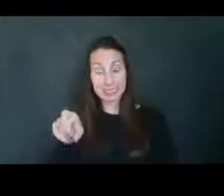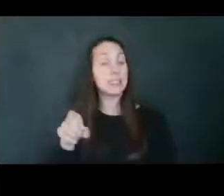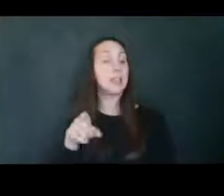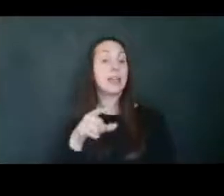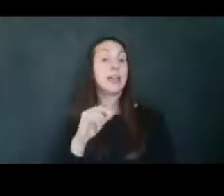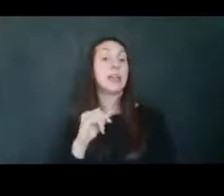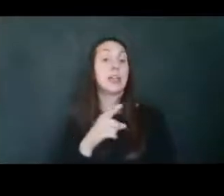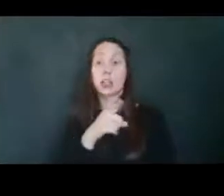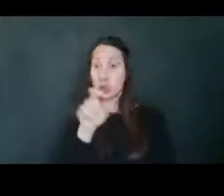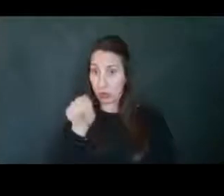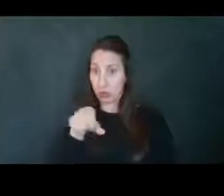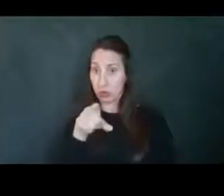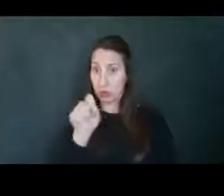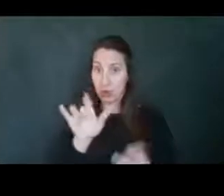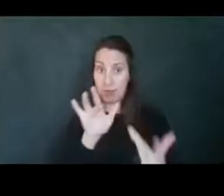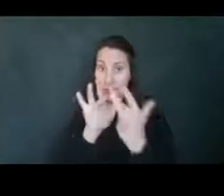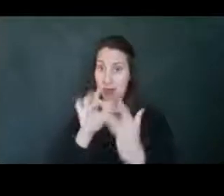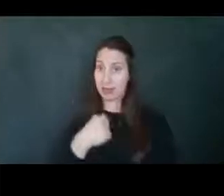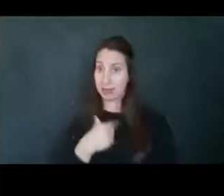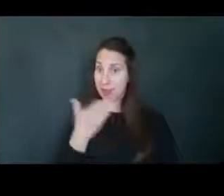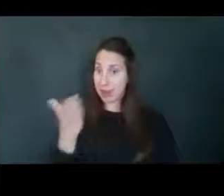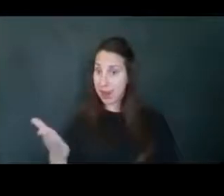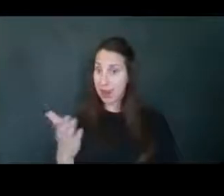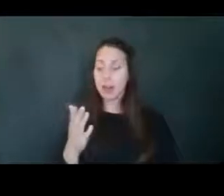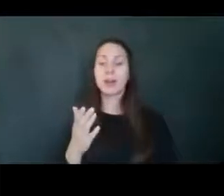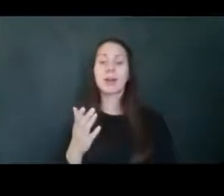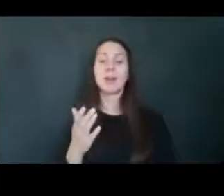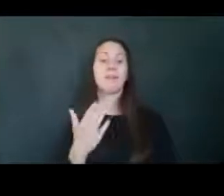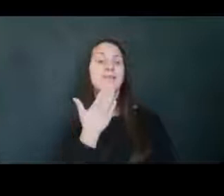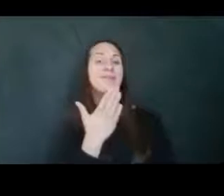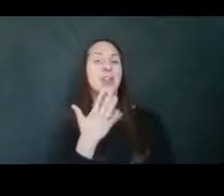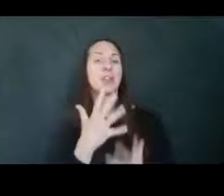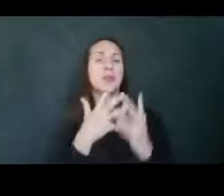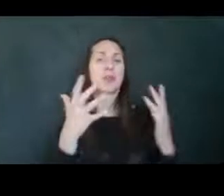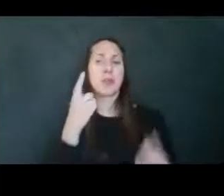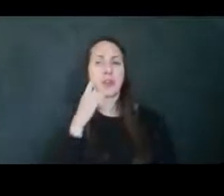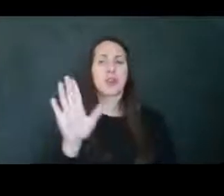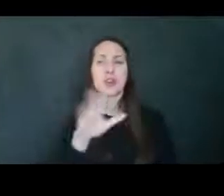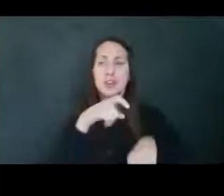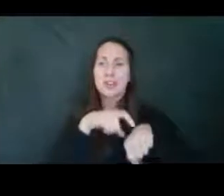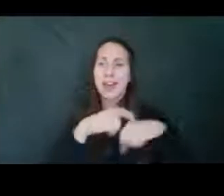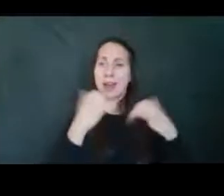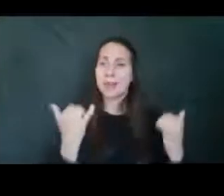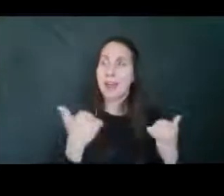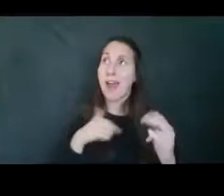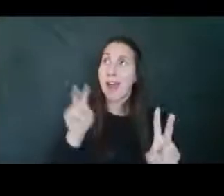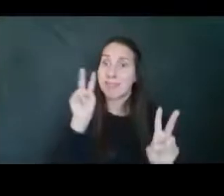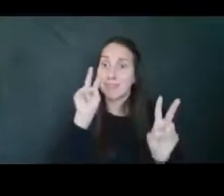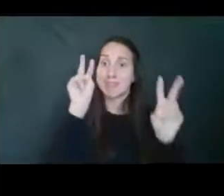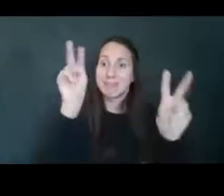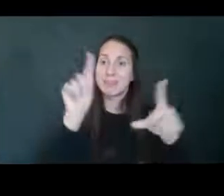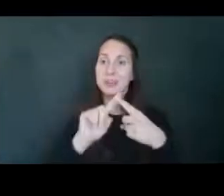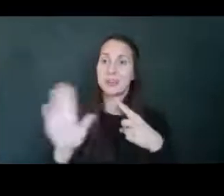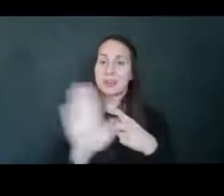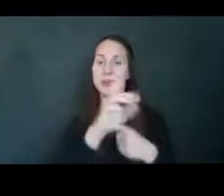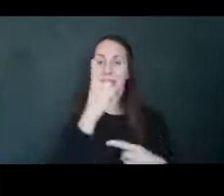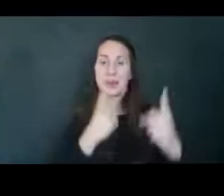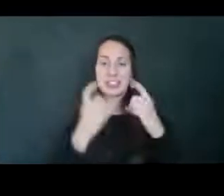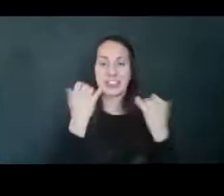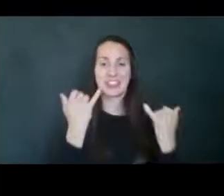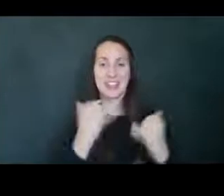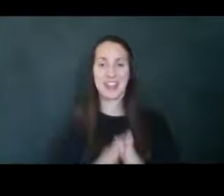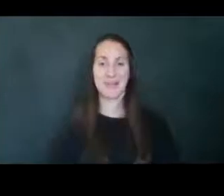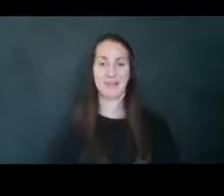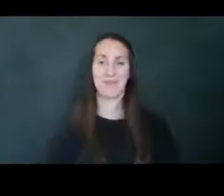you. But I want to thank you so much for your time today, and I look forward to your questions. And Linda is going